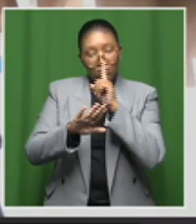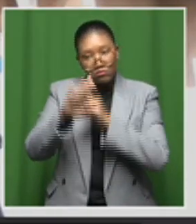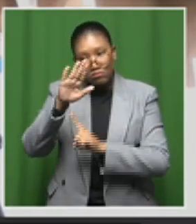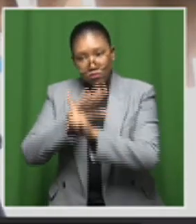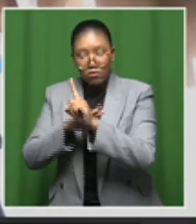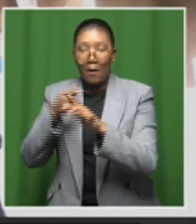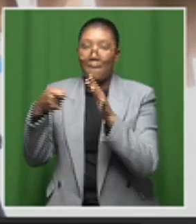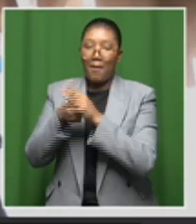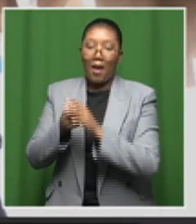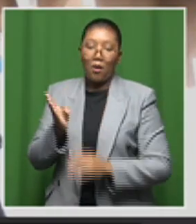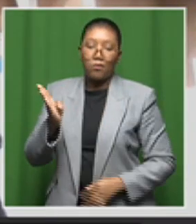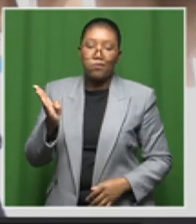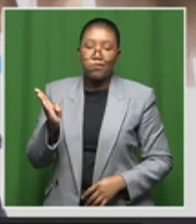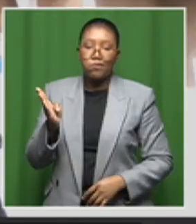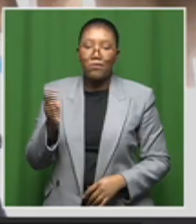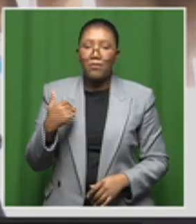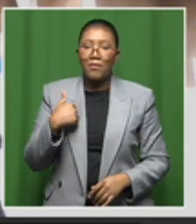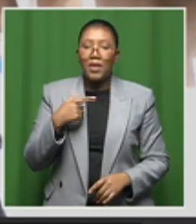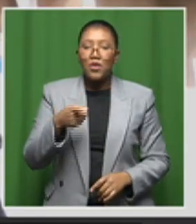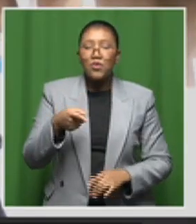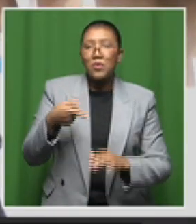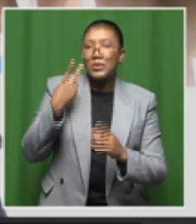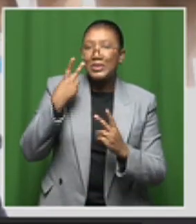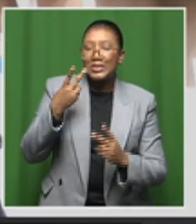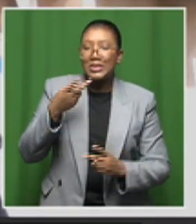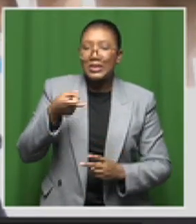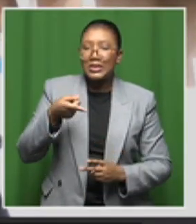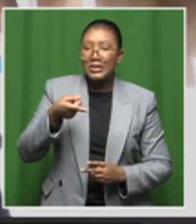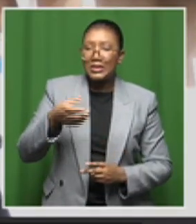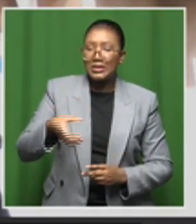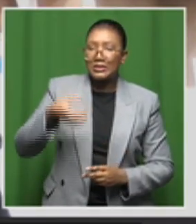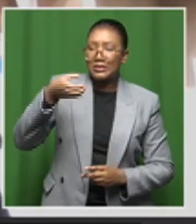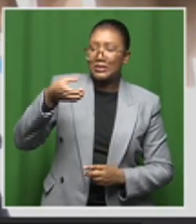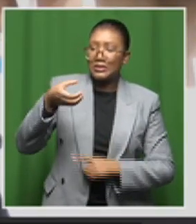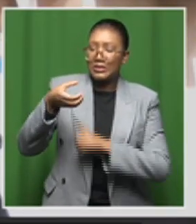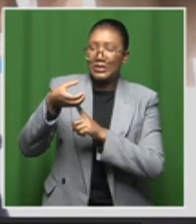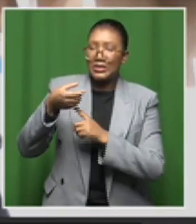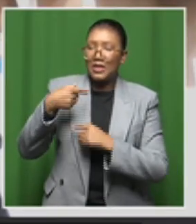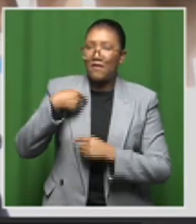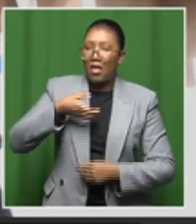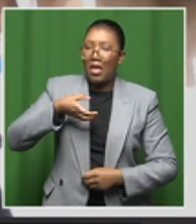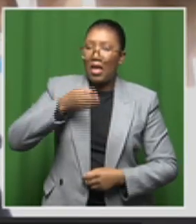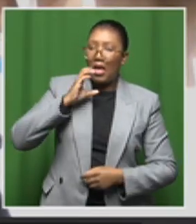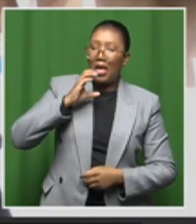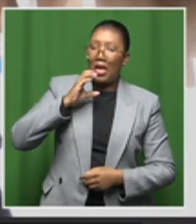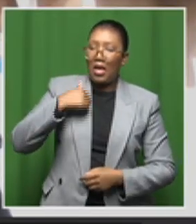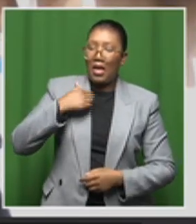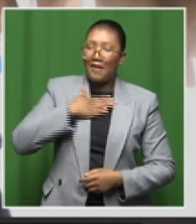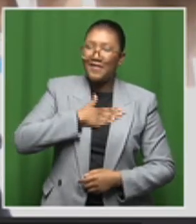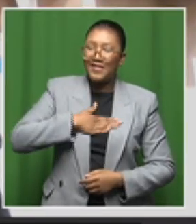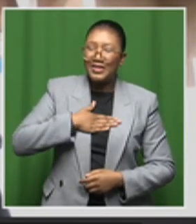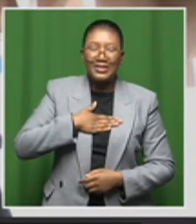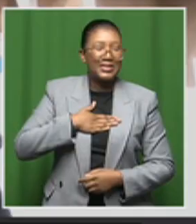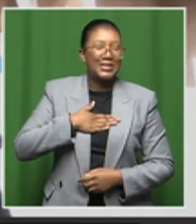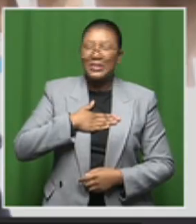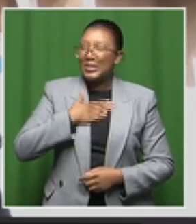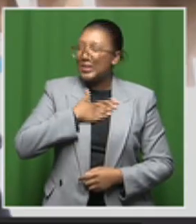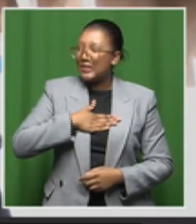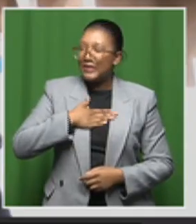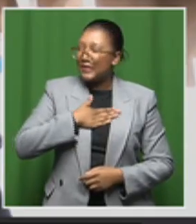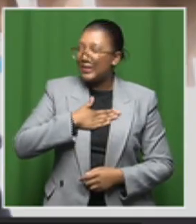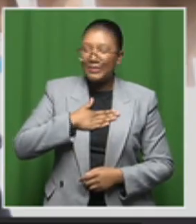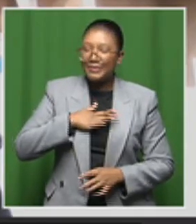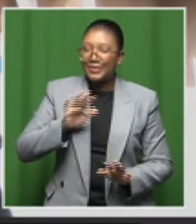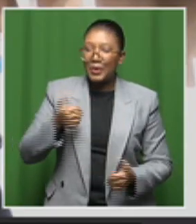seem untoward you, the medication doesn't look like it's of quality, or after taking it, you feel unwell. We've got a